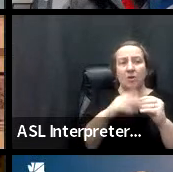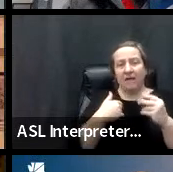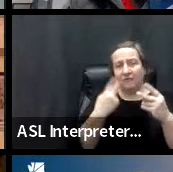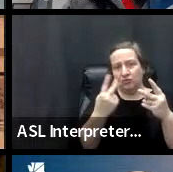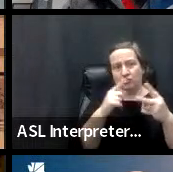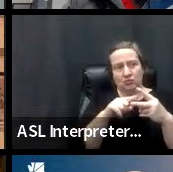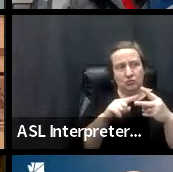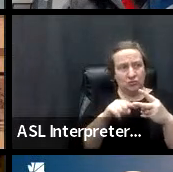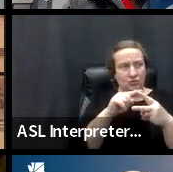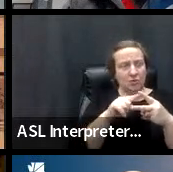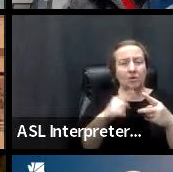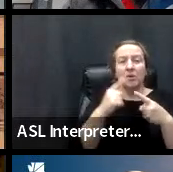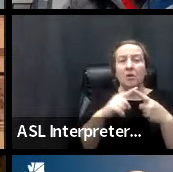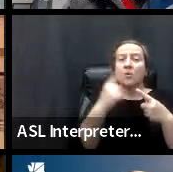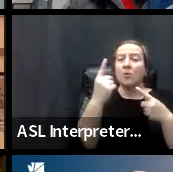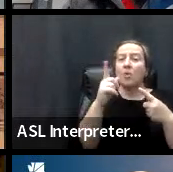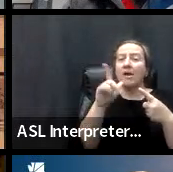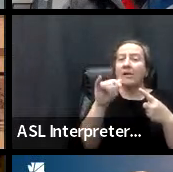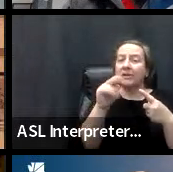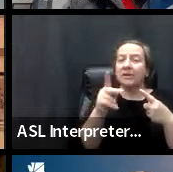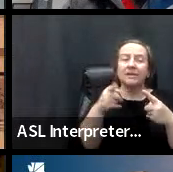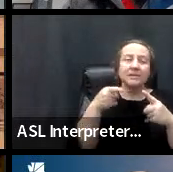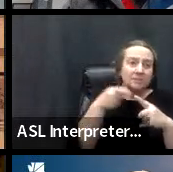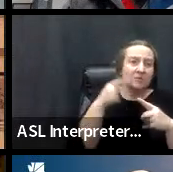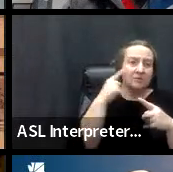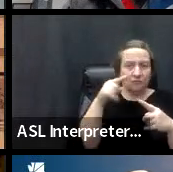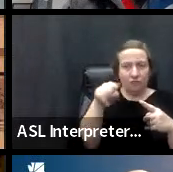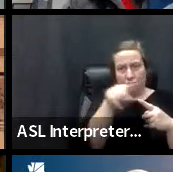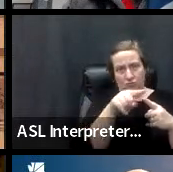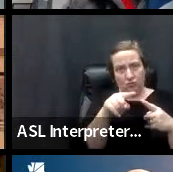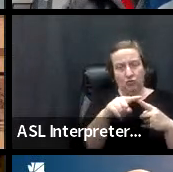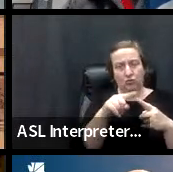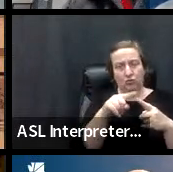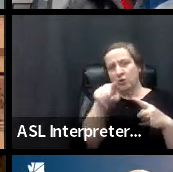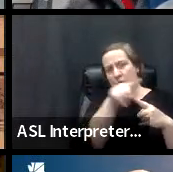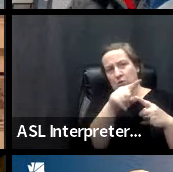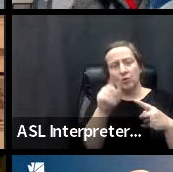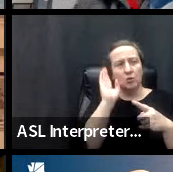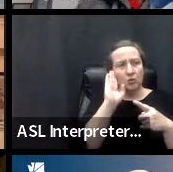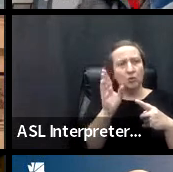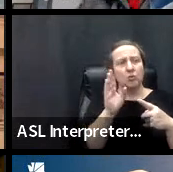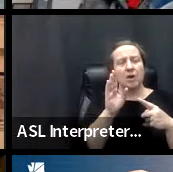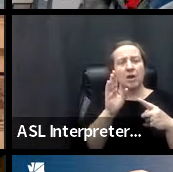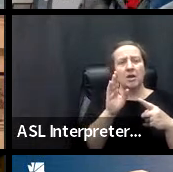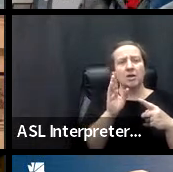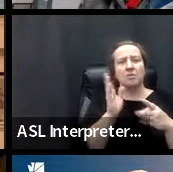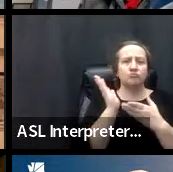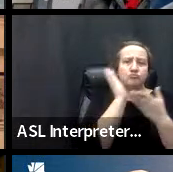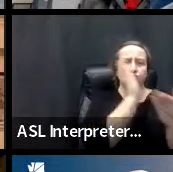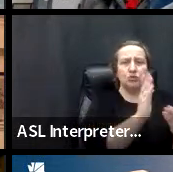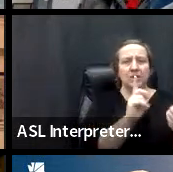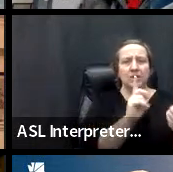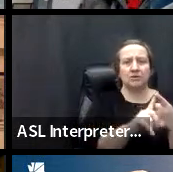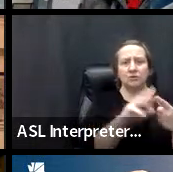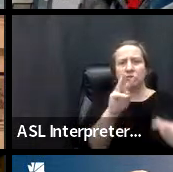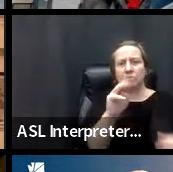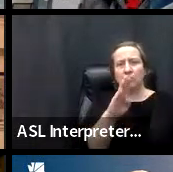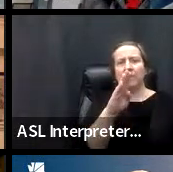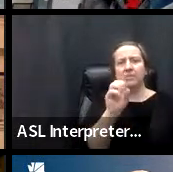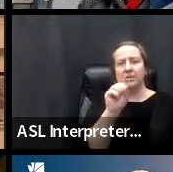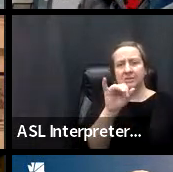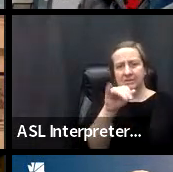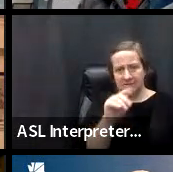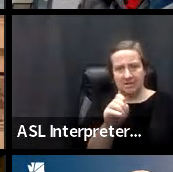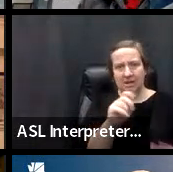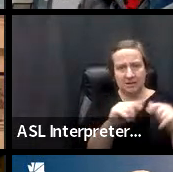links. One link is specifically for you to take and go to the website. The other link,